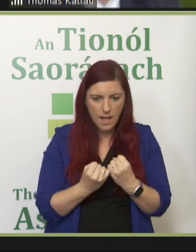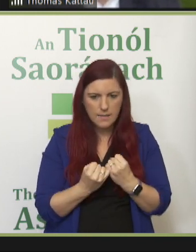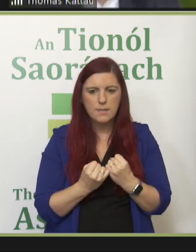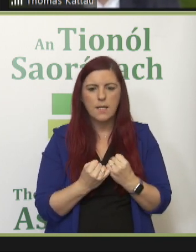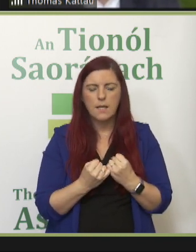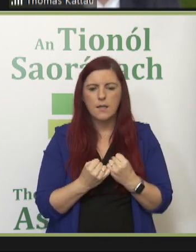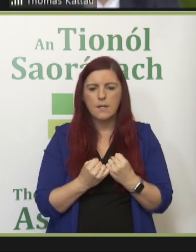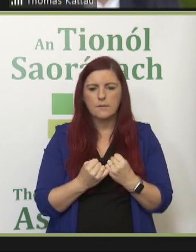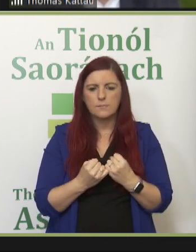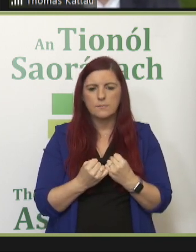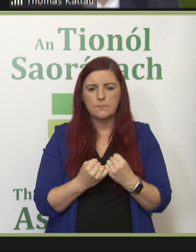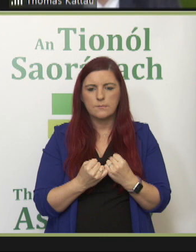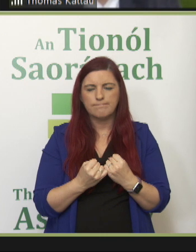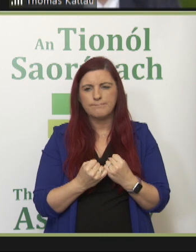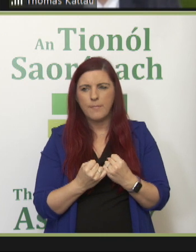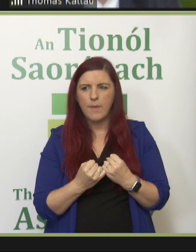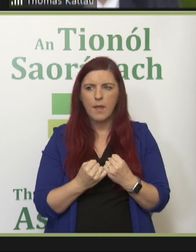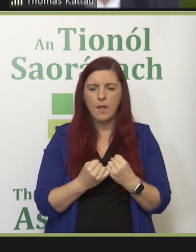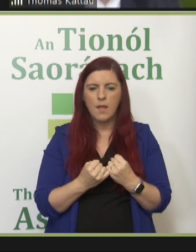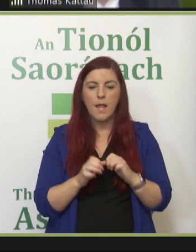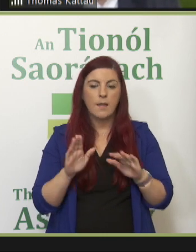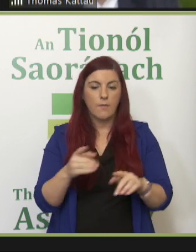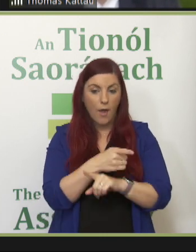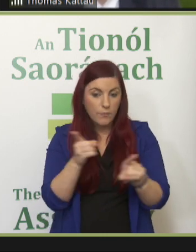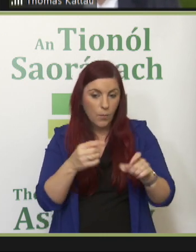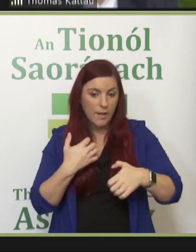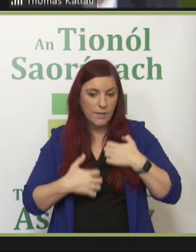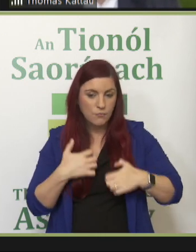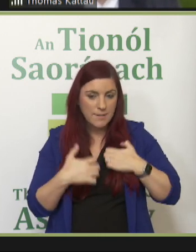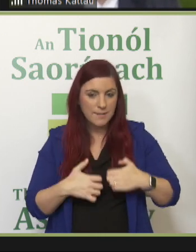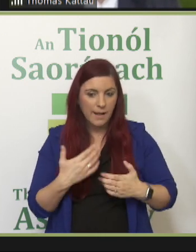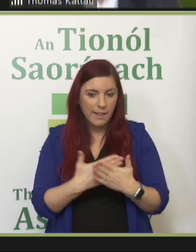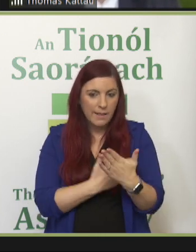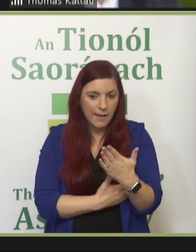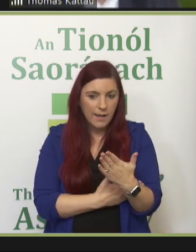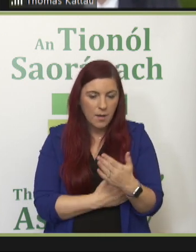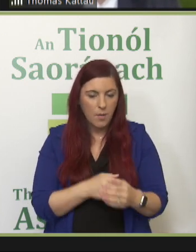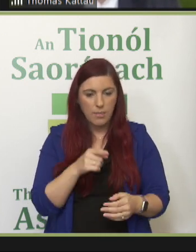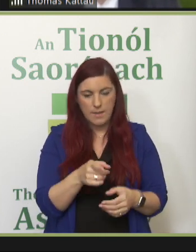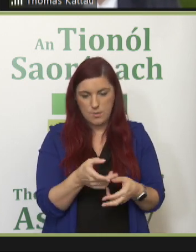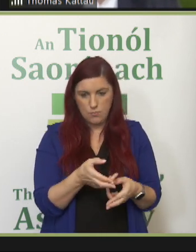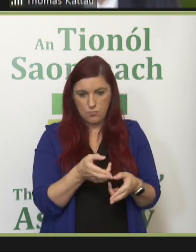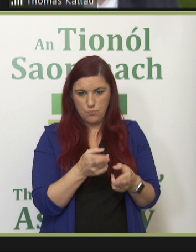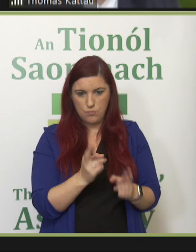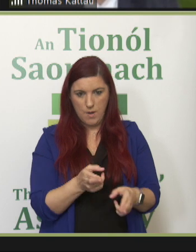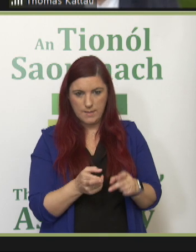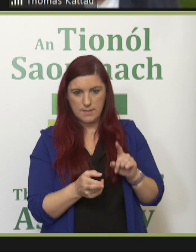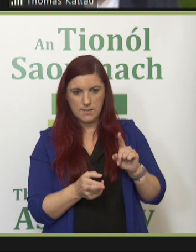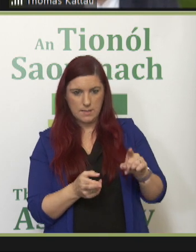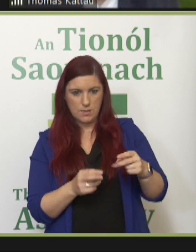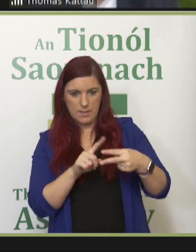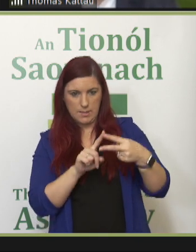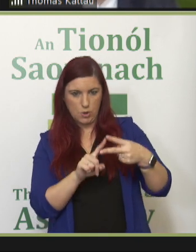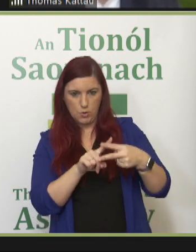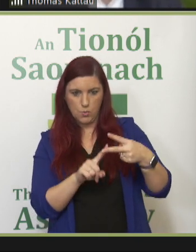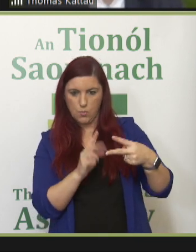are interested lawyers or legally minded, this right flows from two legally